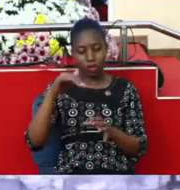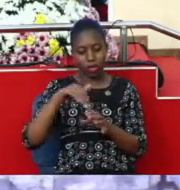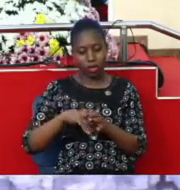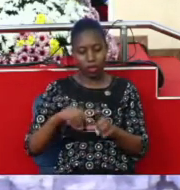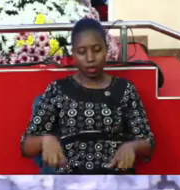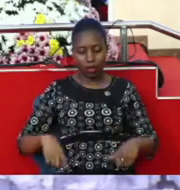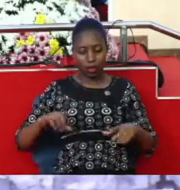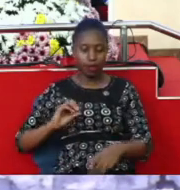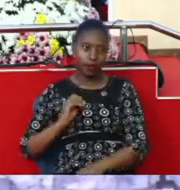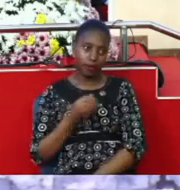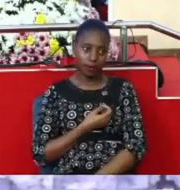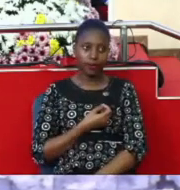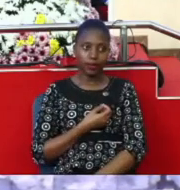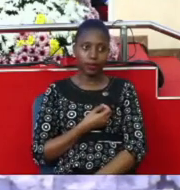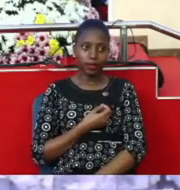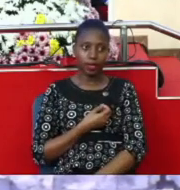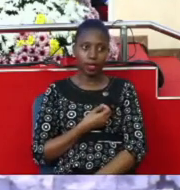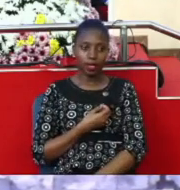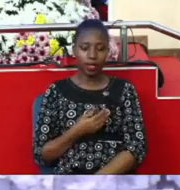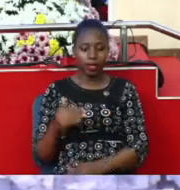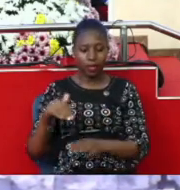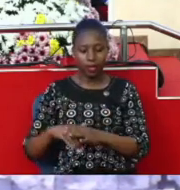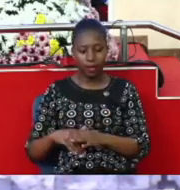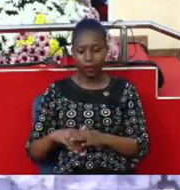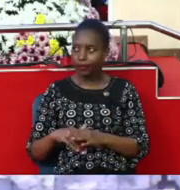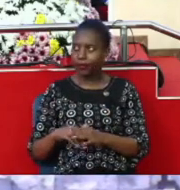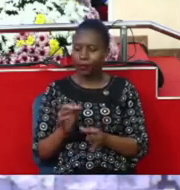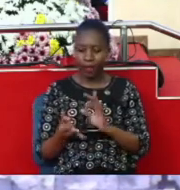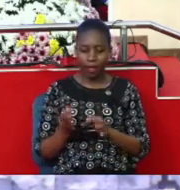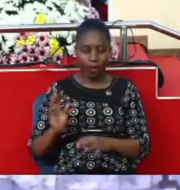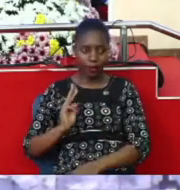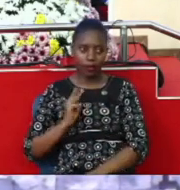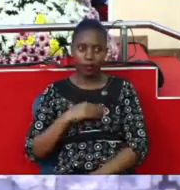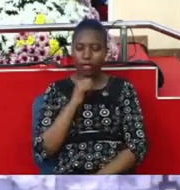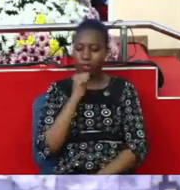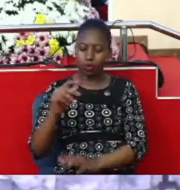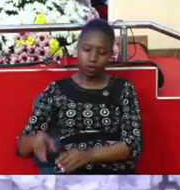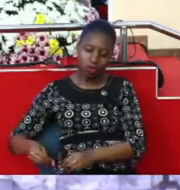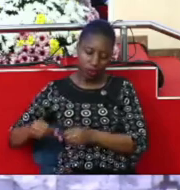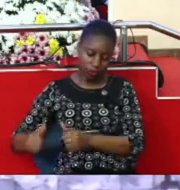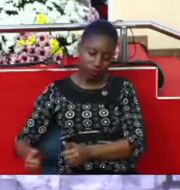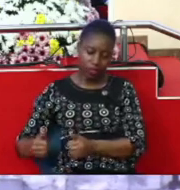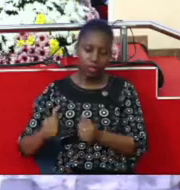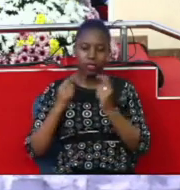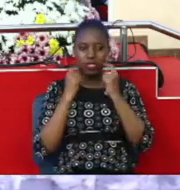we overcome sin, we will not have God's help to overcome the problems which are